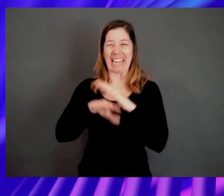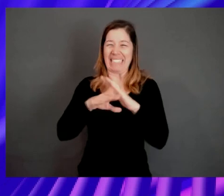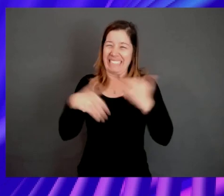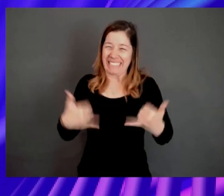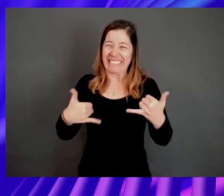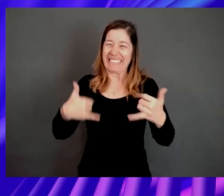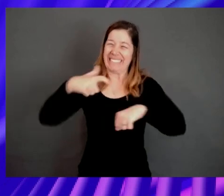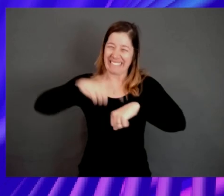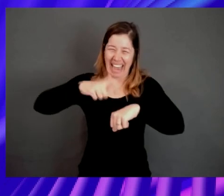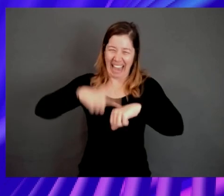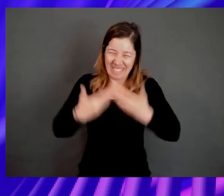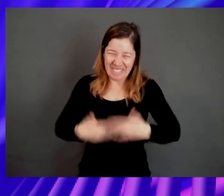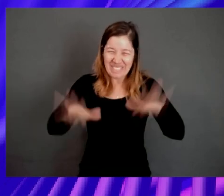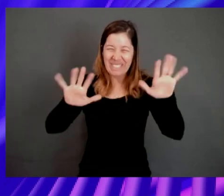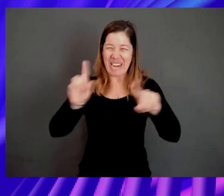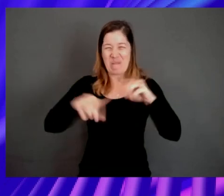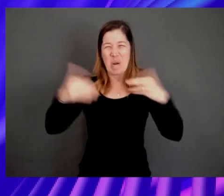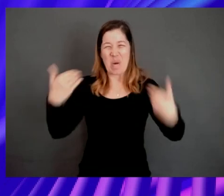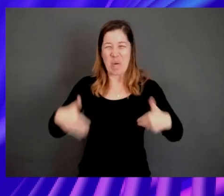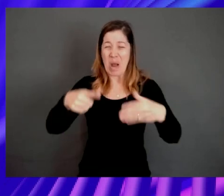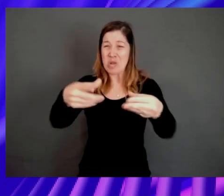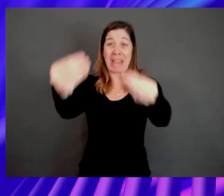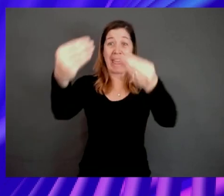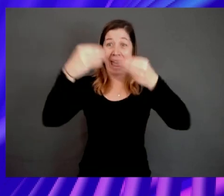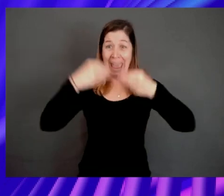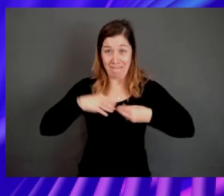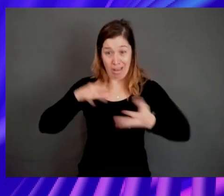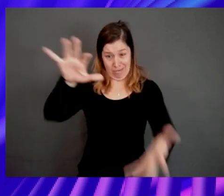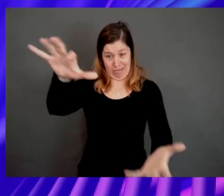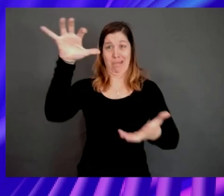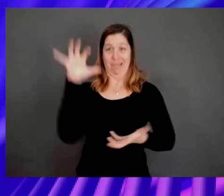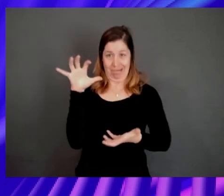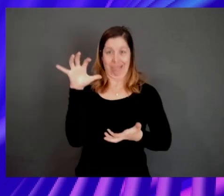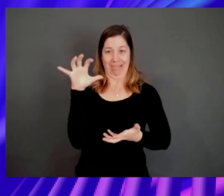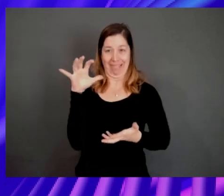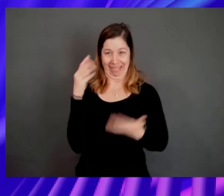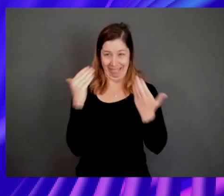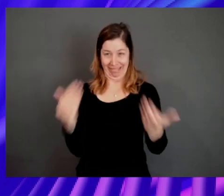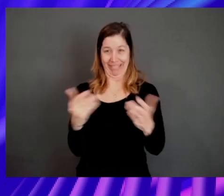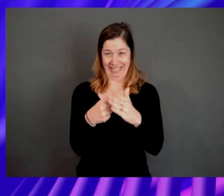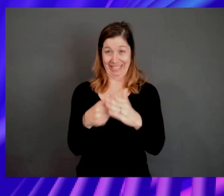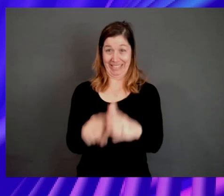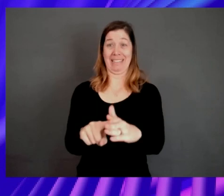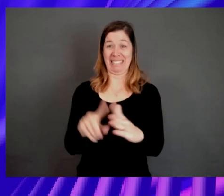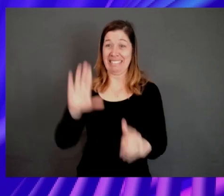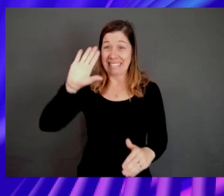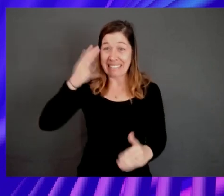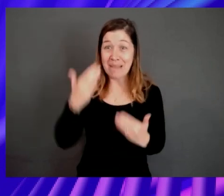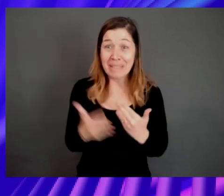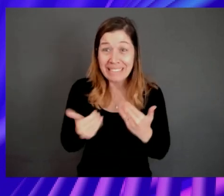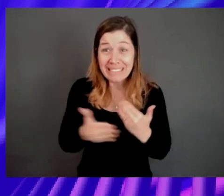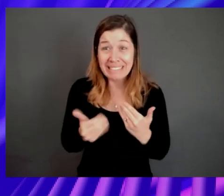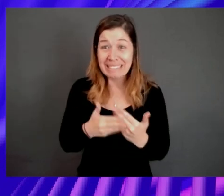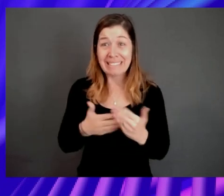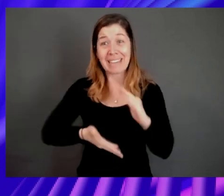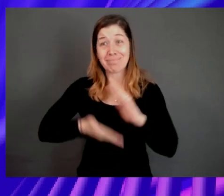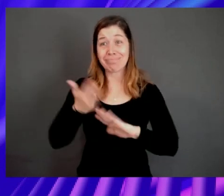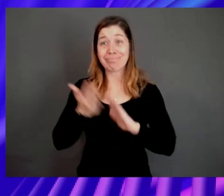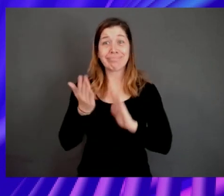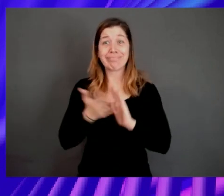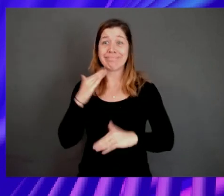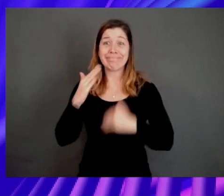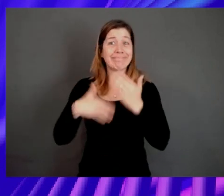given us so much to go get started. Seems very easy to get up and running with this